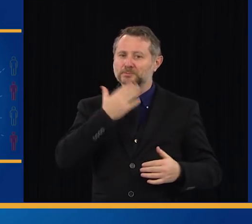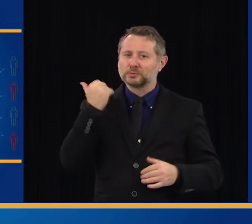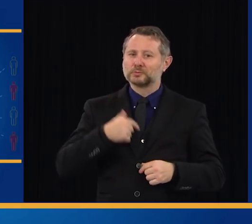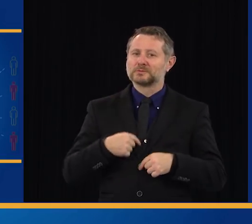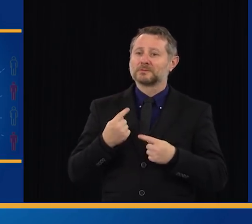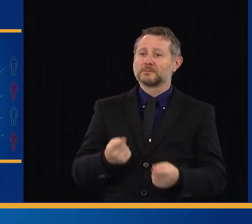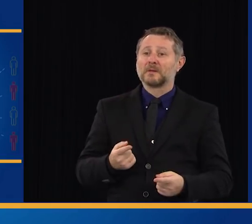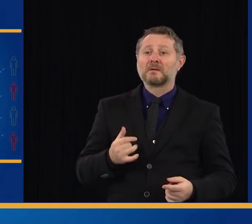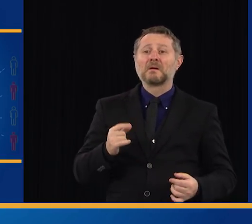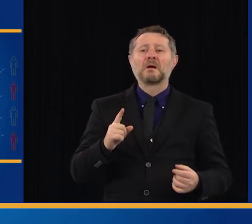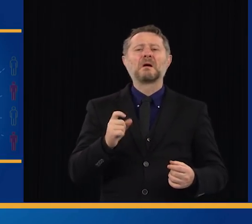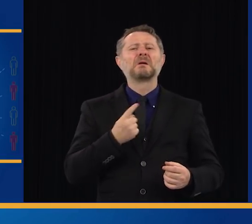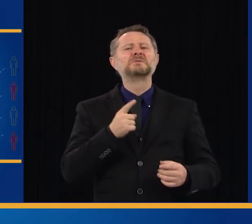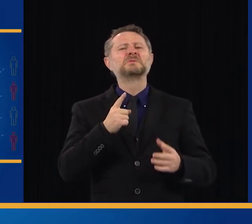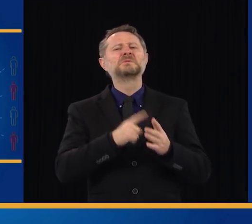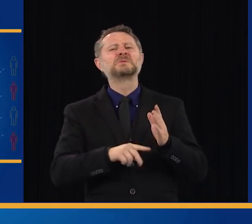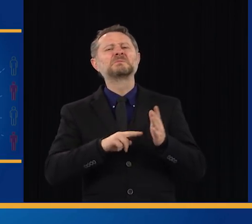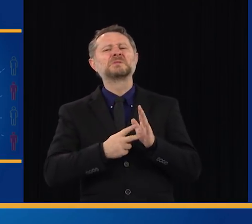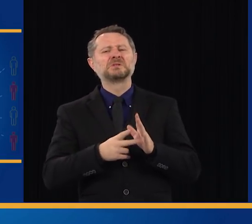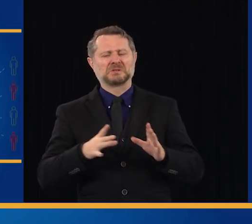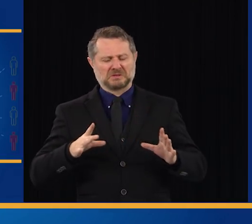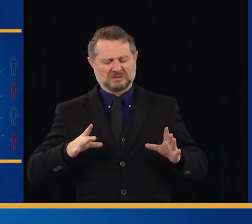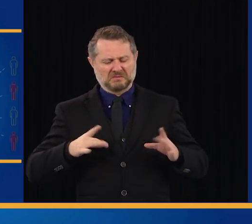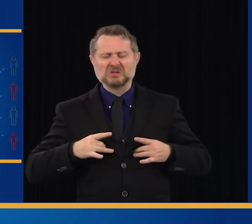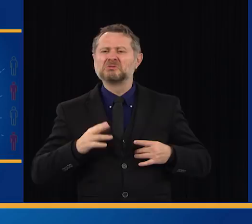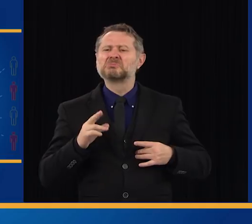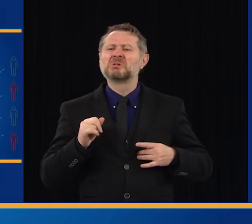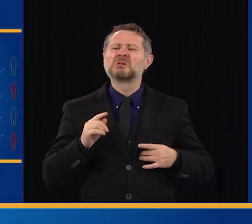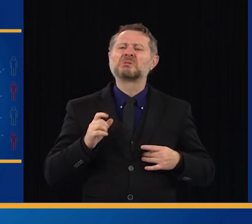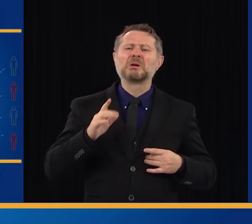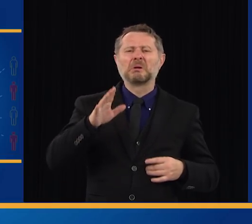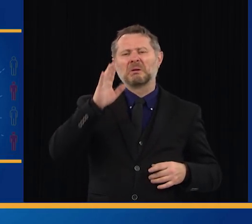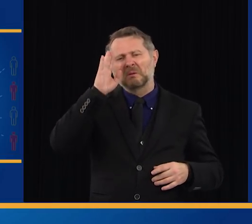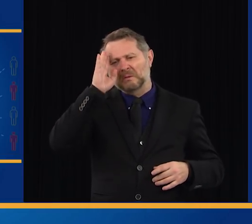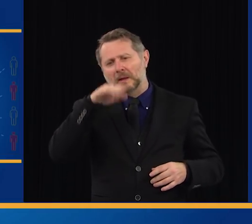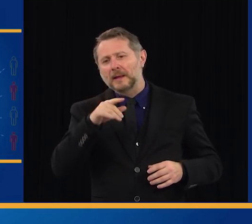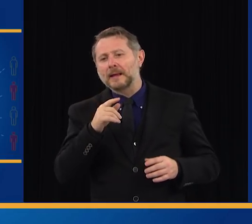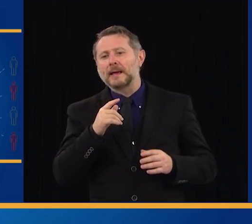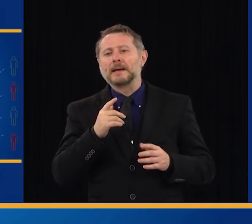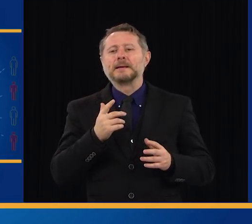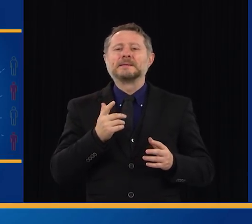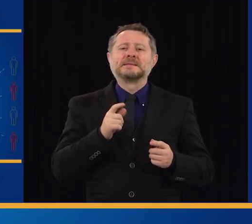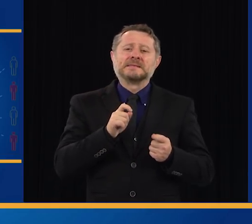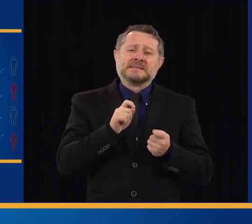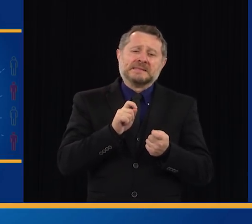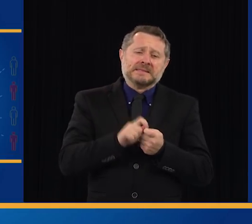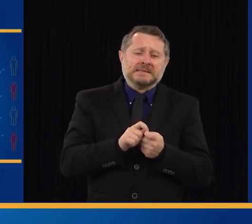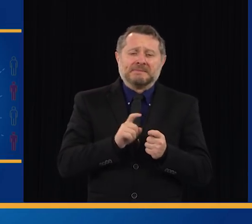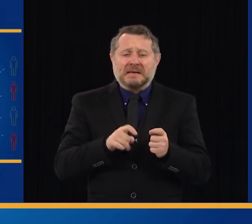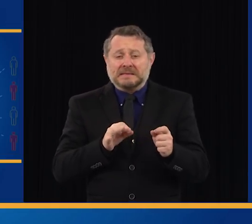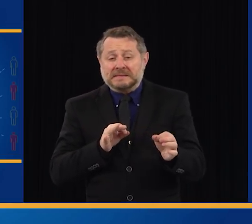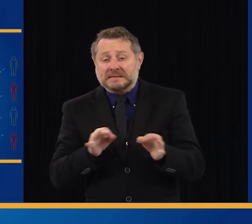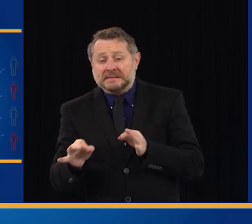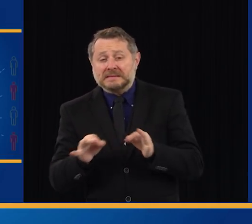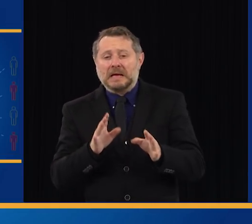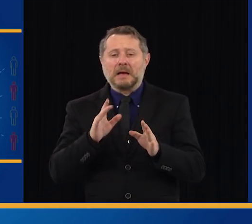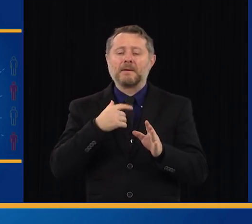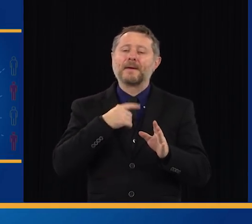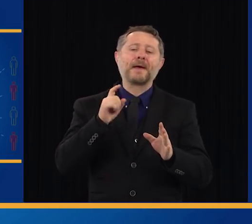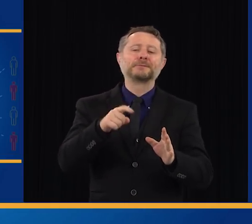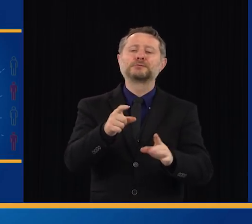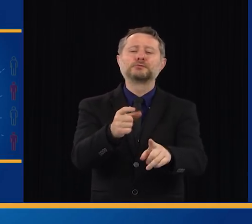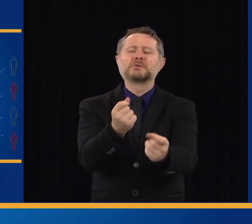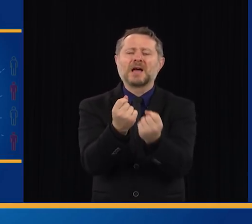mean? And I know this gets a little granular, but people have to understand it if they're going to